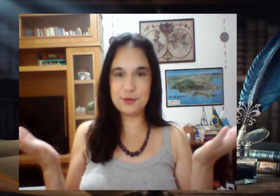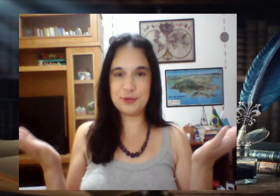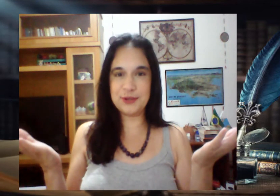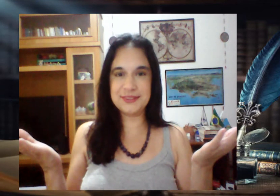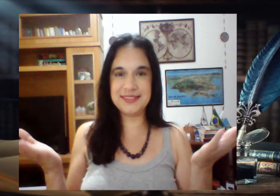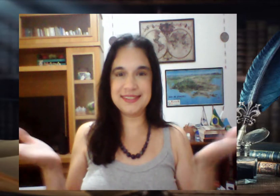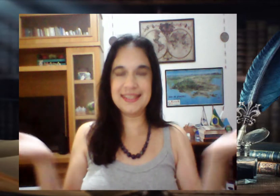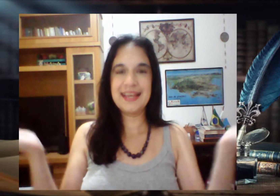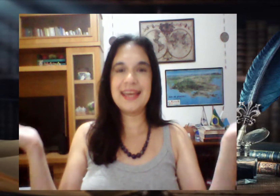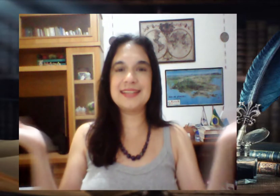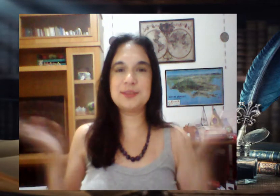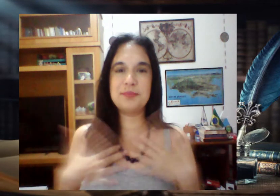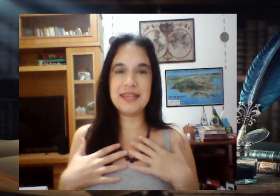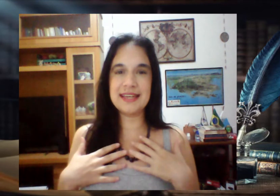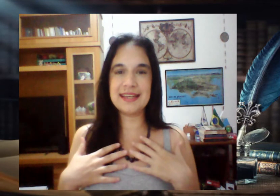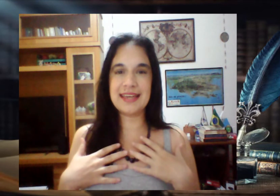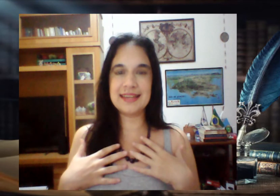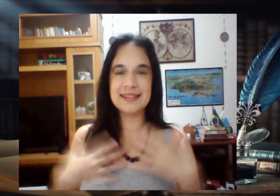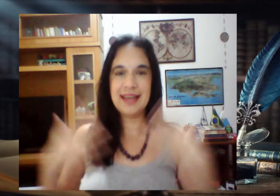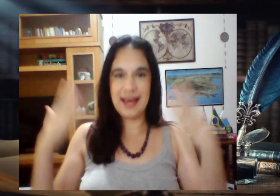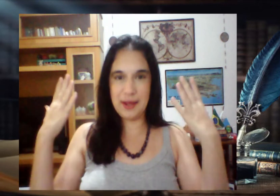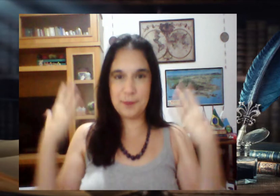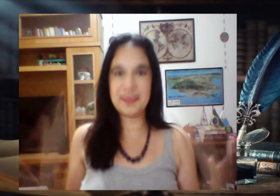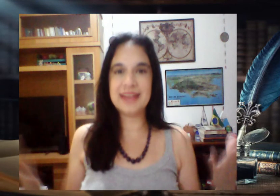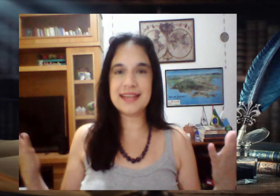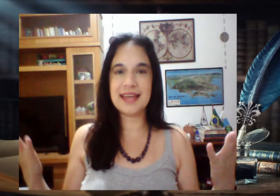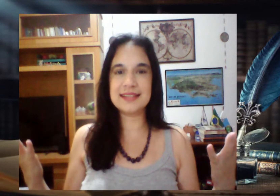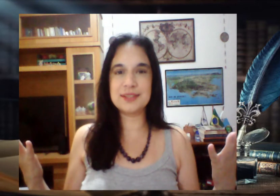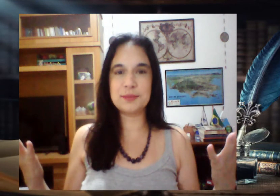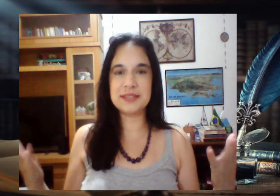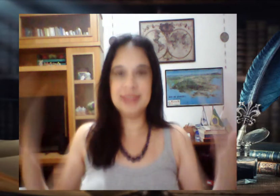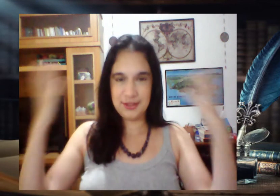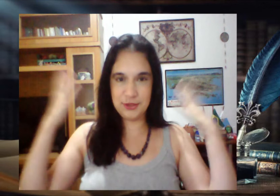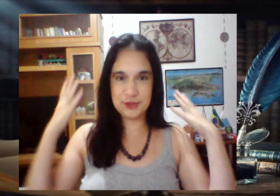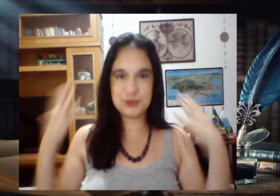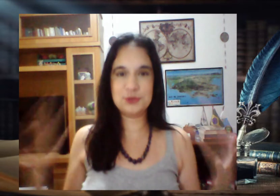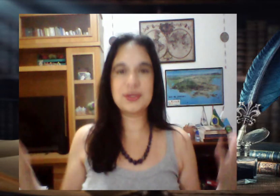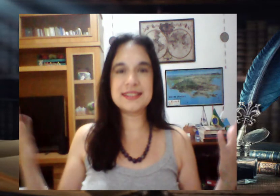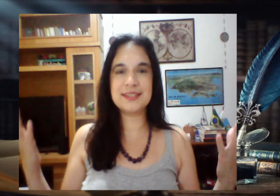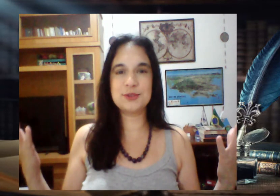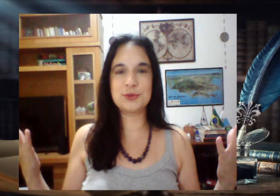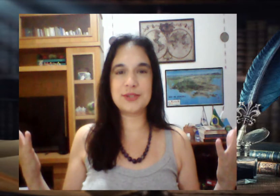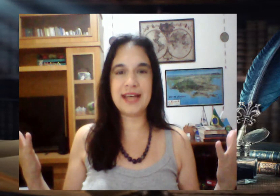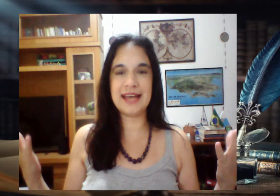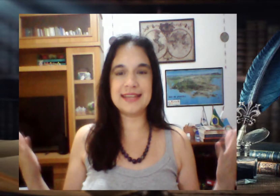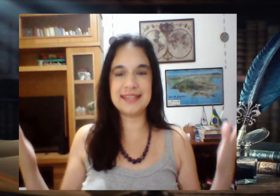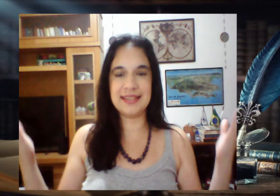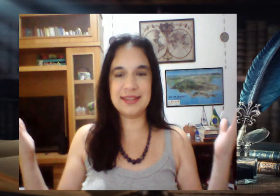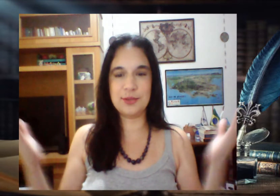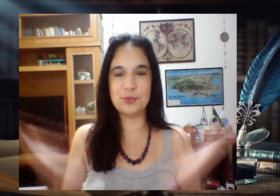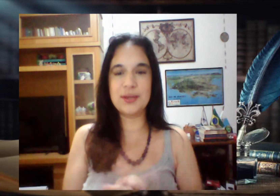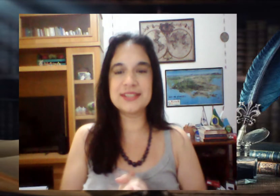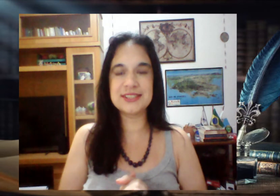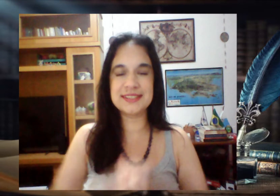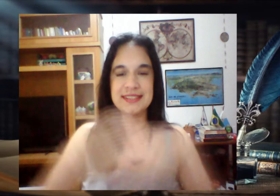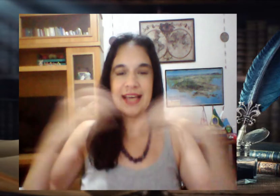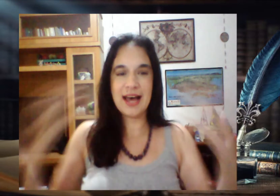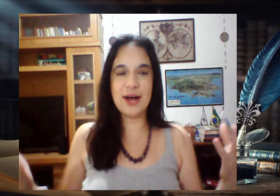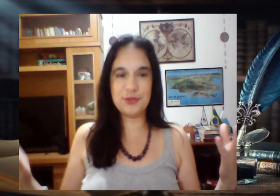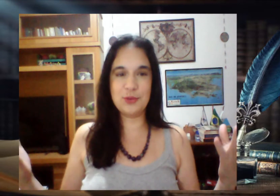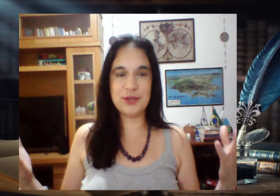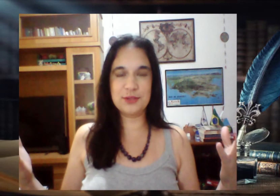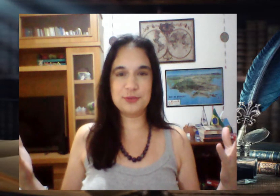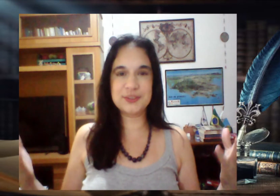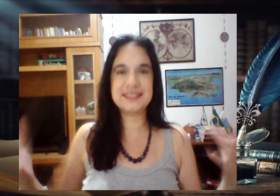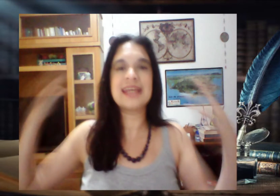Hello, folks! It's me again, Amanda Enderman, your trusty tour guide in the wonders